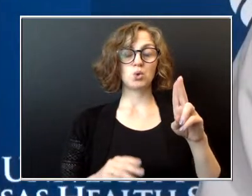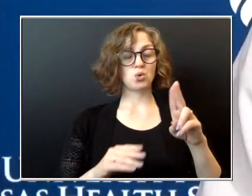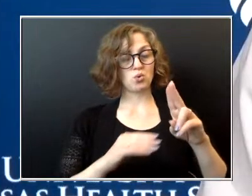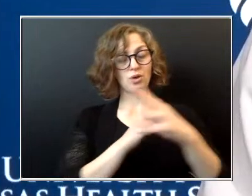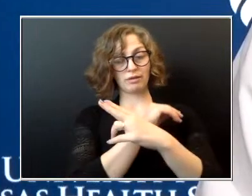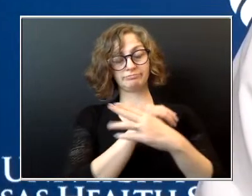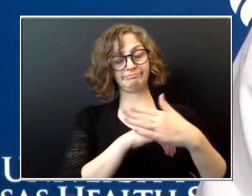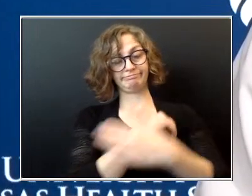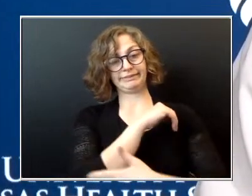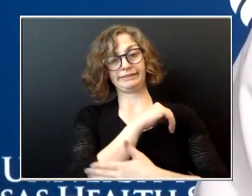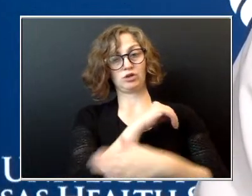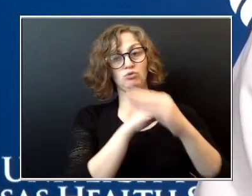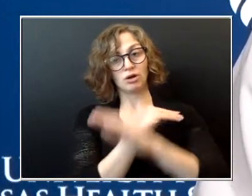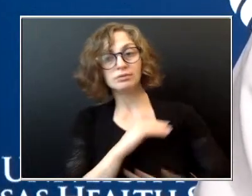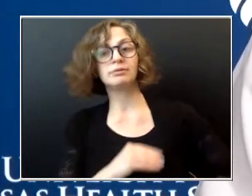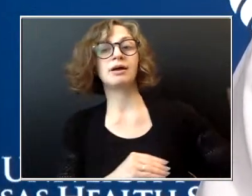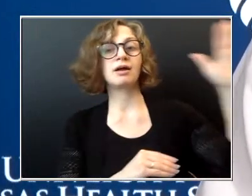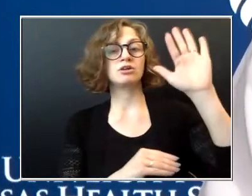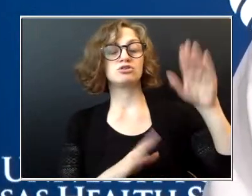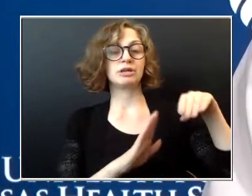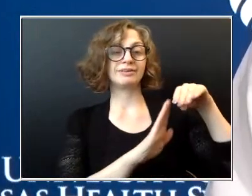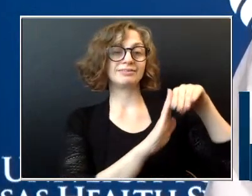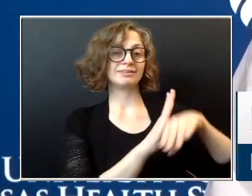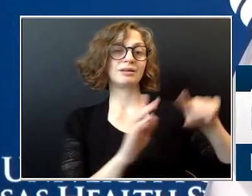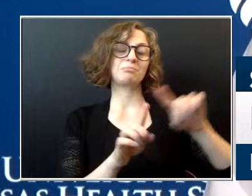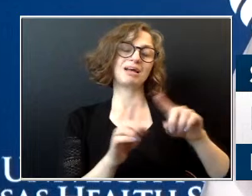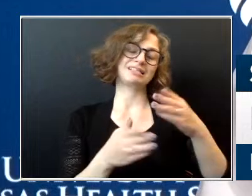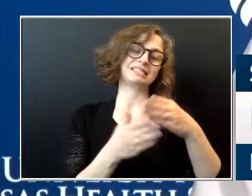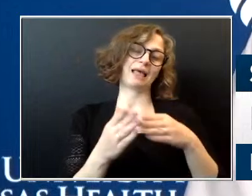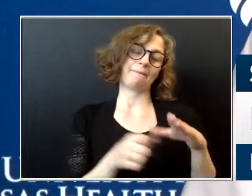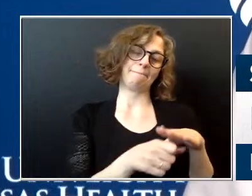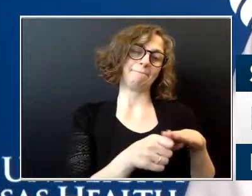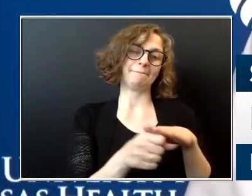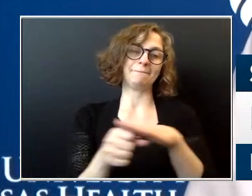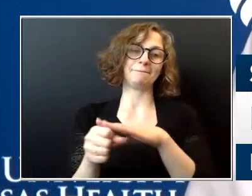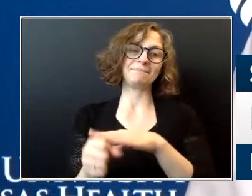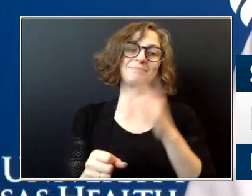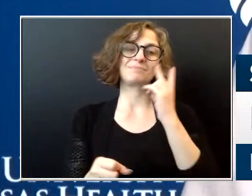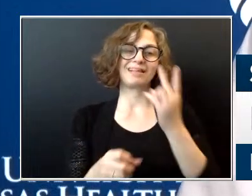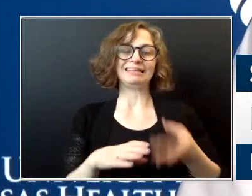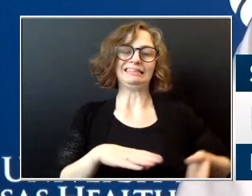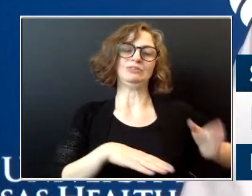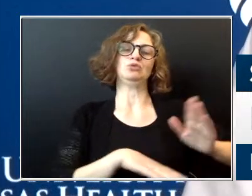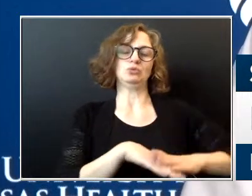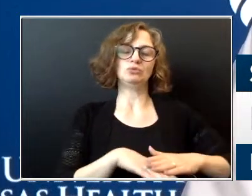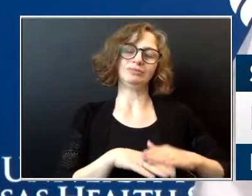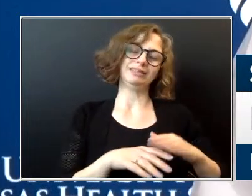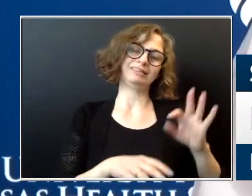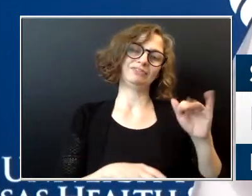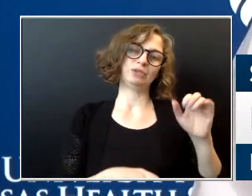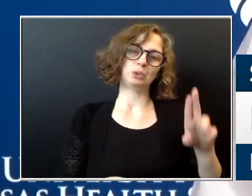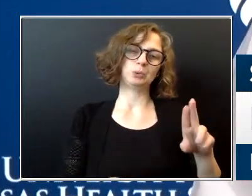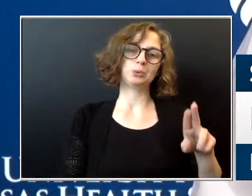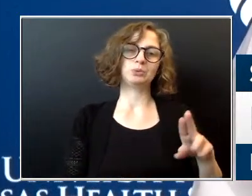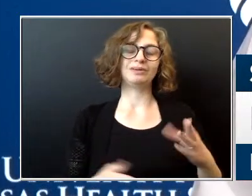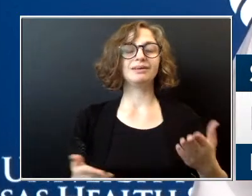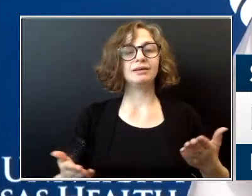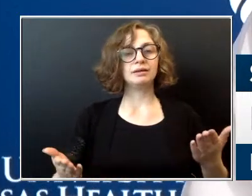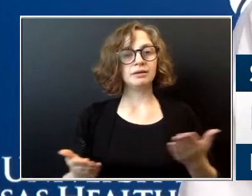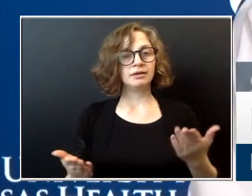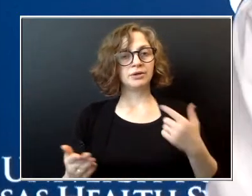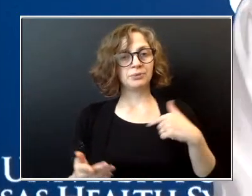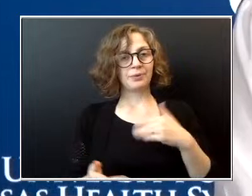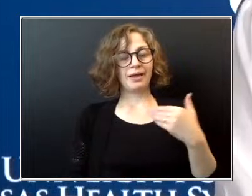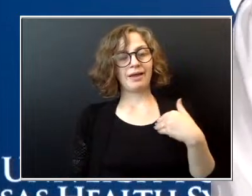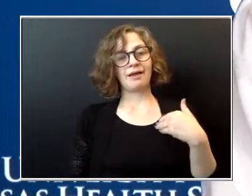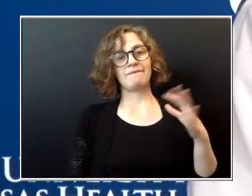is also stable or slightly increased activity compared to the rest of the nation. Here we have our influenza cases,